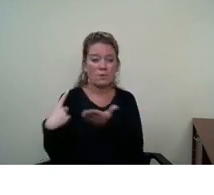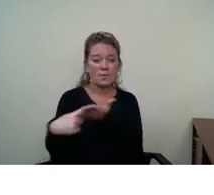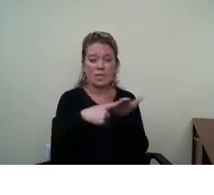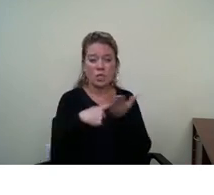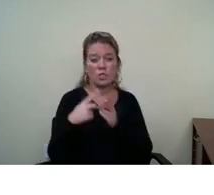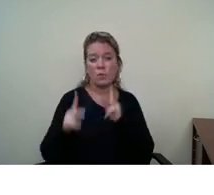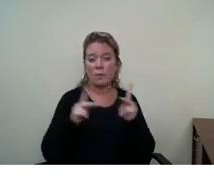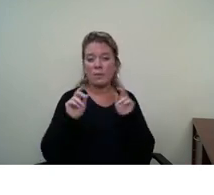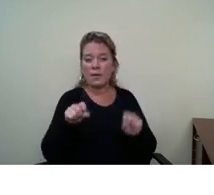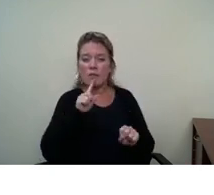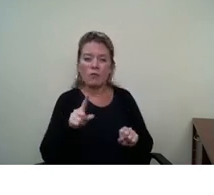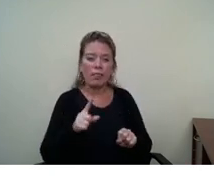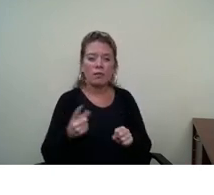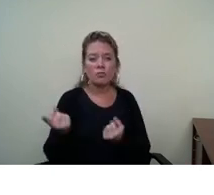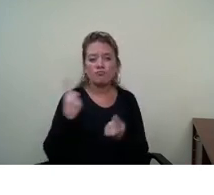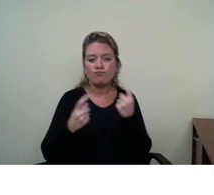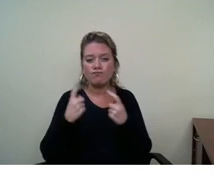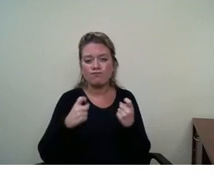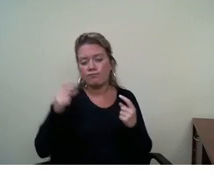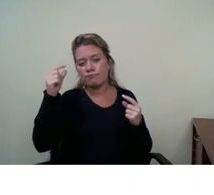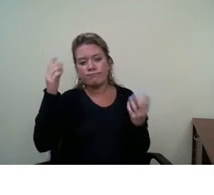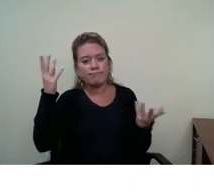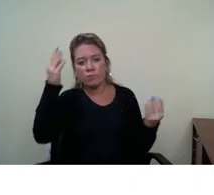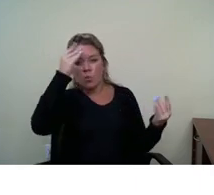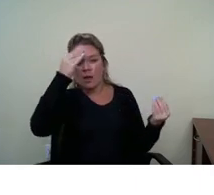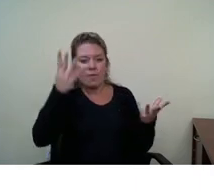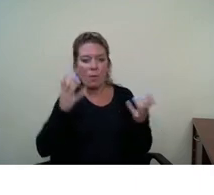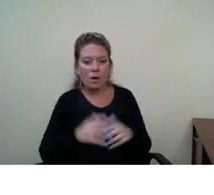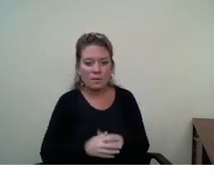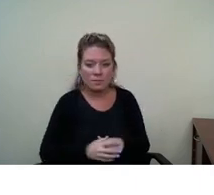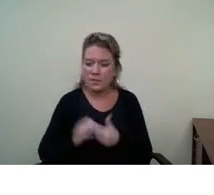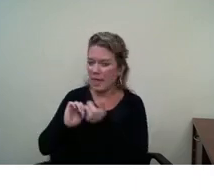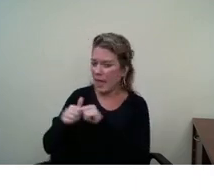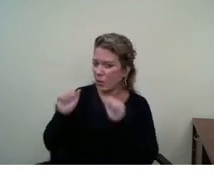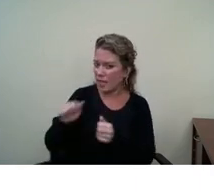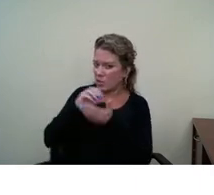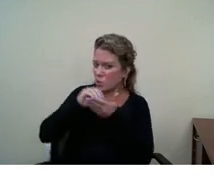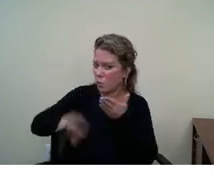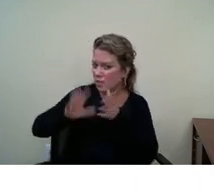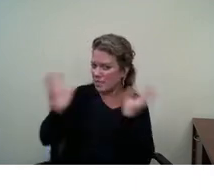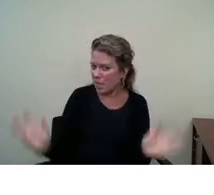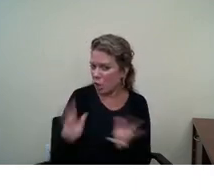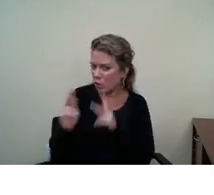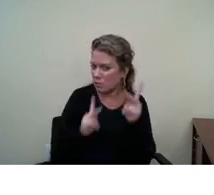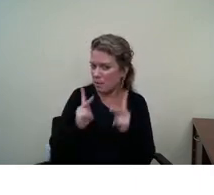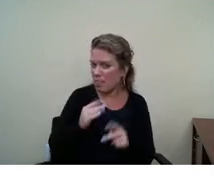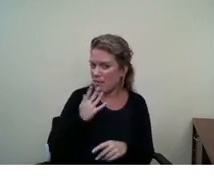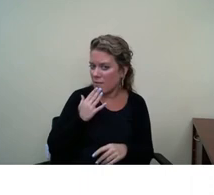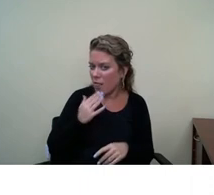people can really just ask whatever they would want. How can students encourage people of